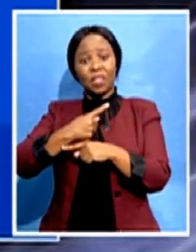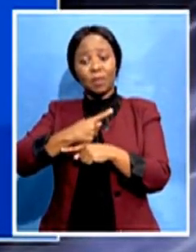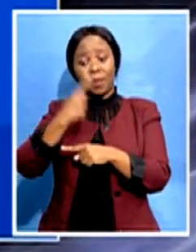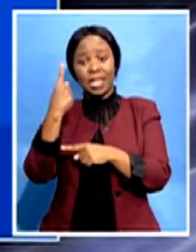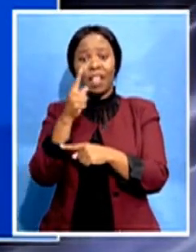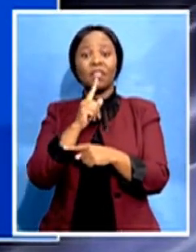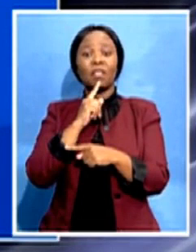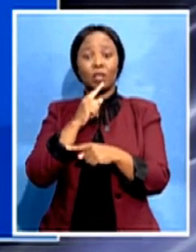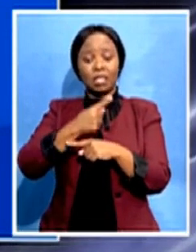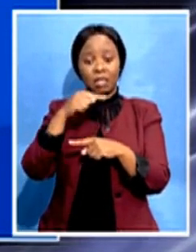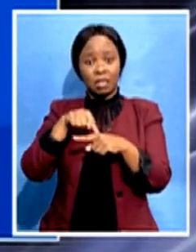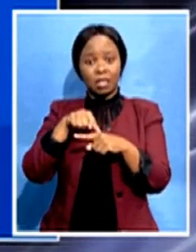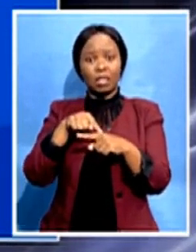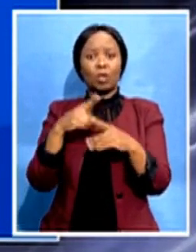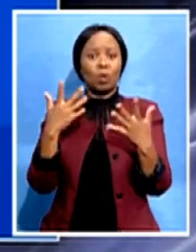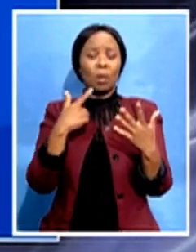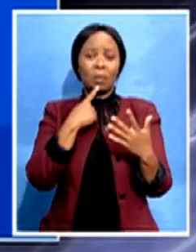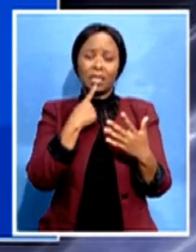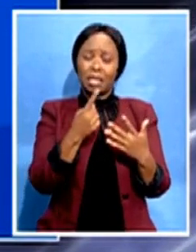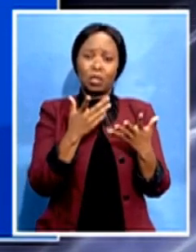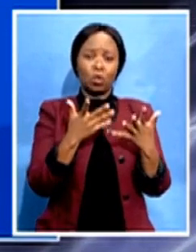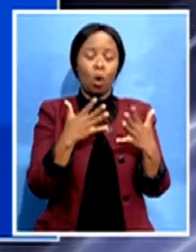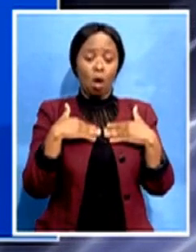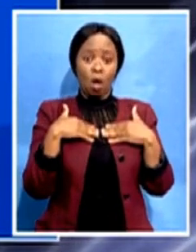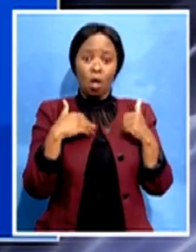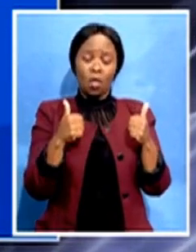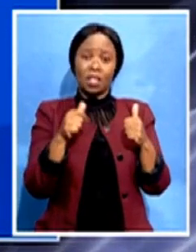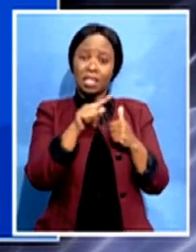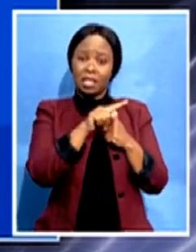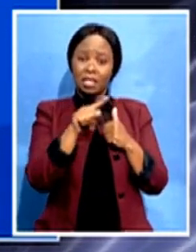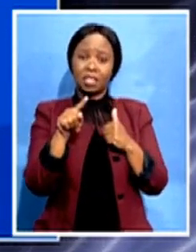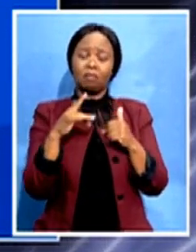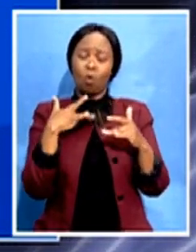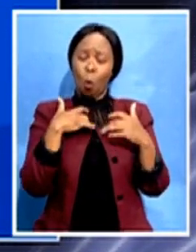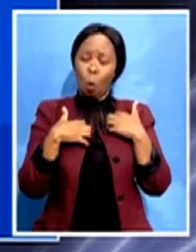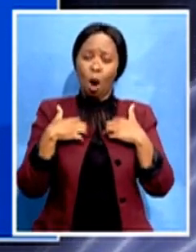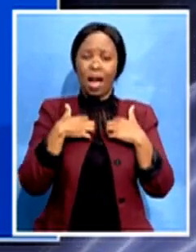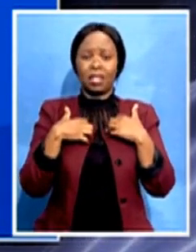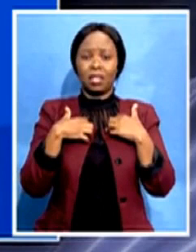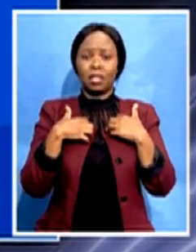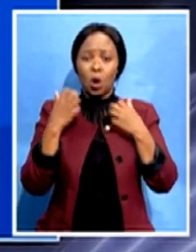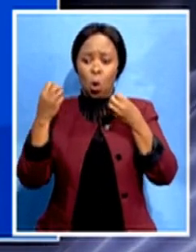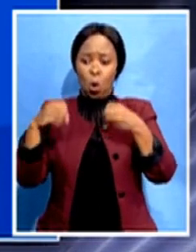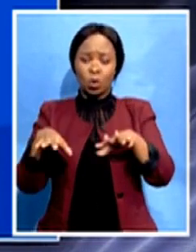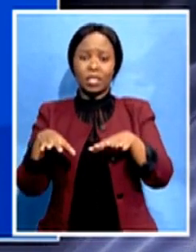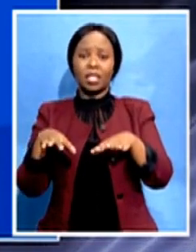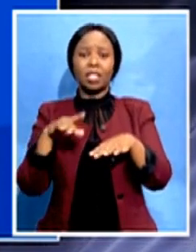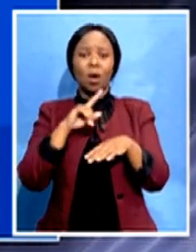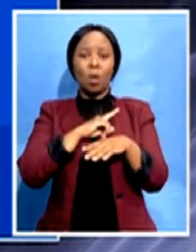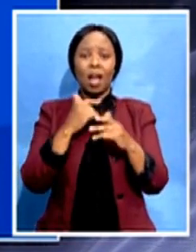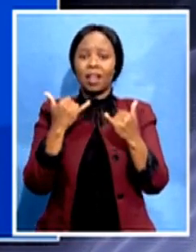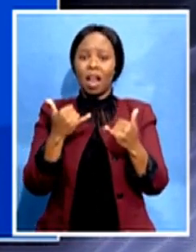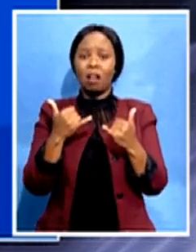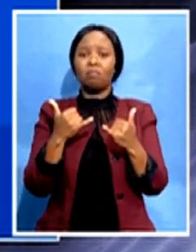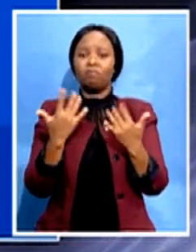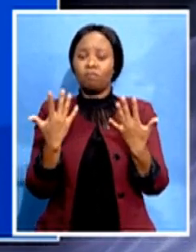health. These should be warning signs for all of us. Cases climbed last spring, they climbed again in the summer. They will climb now